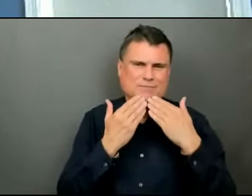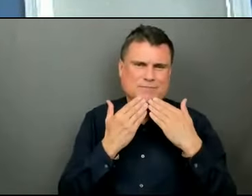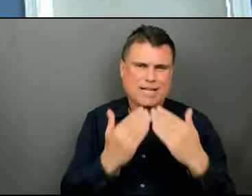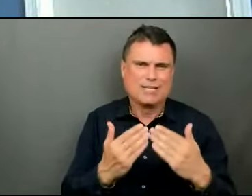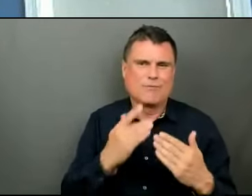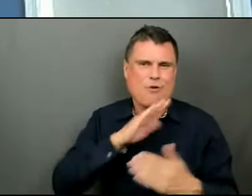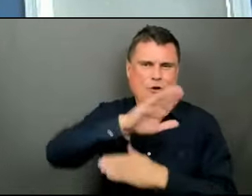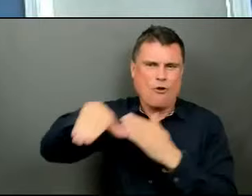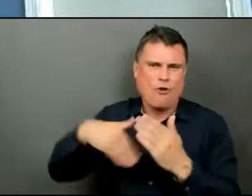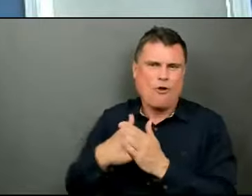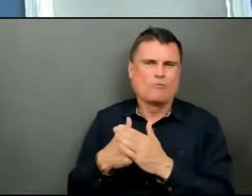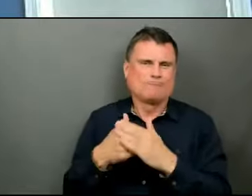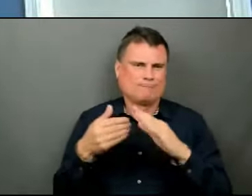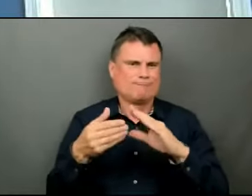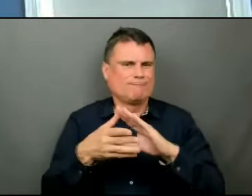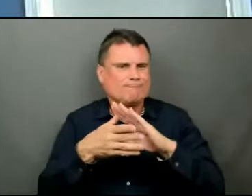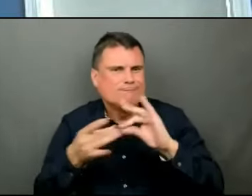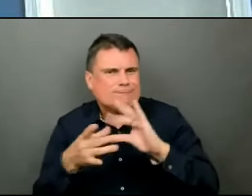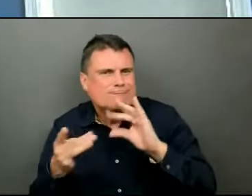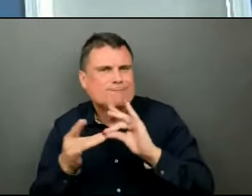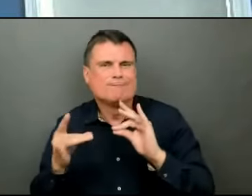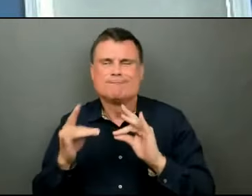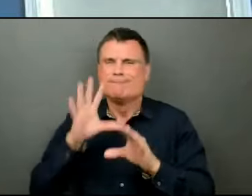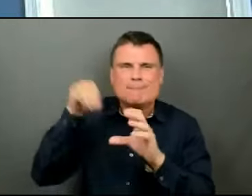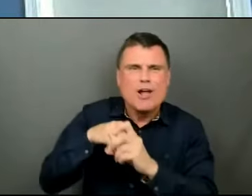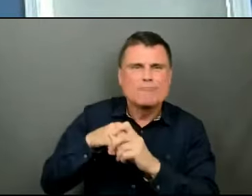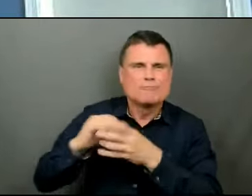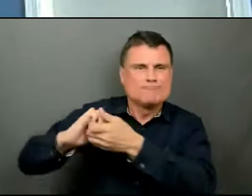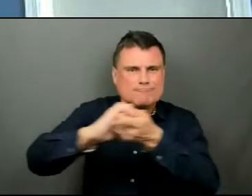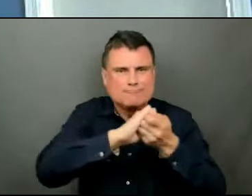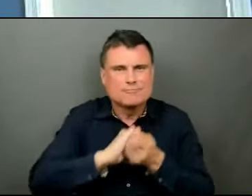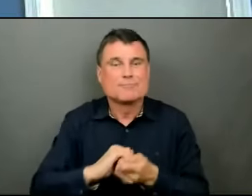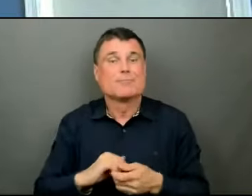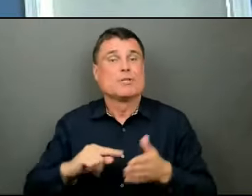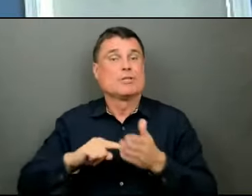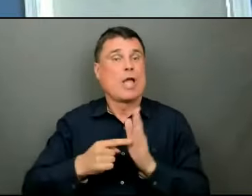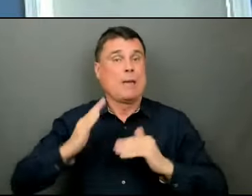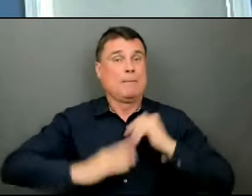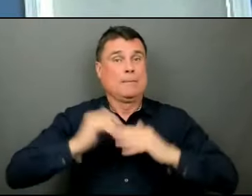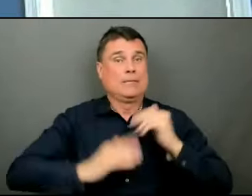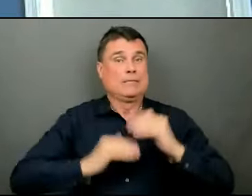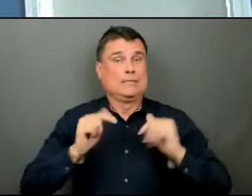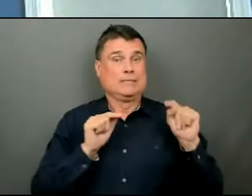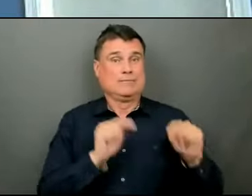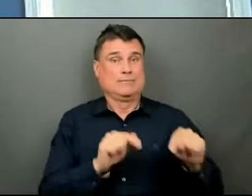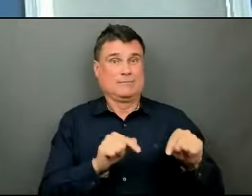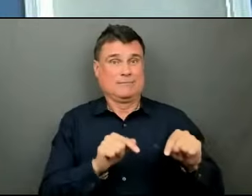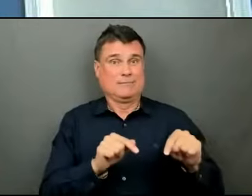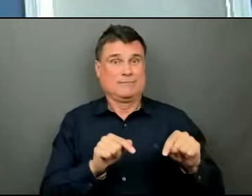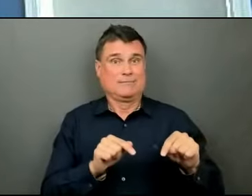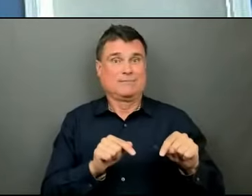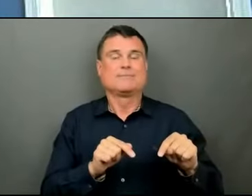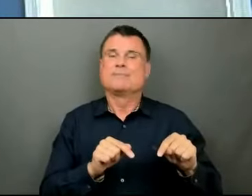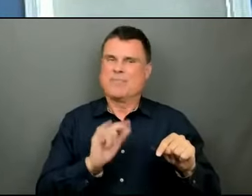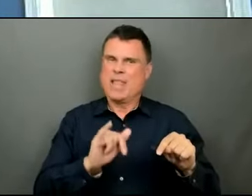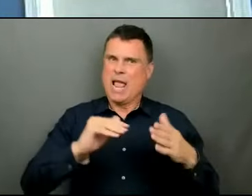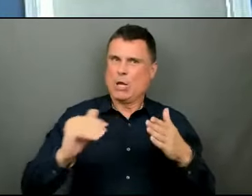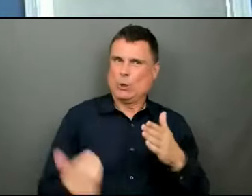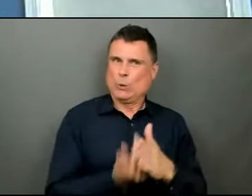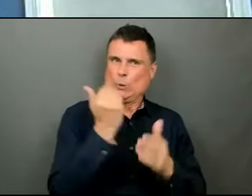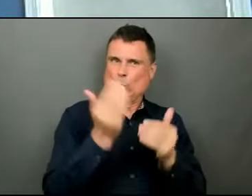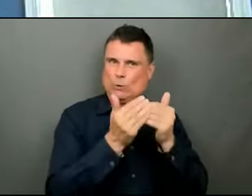this exciting milestone occasion, the start of construction on what will soon be the latest addition to our regional transportation